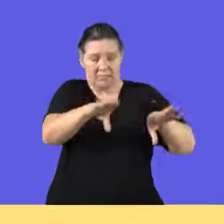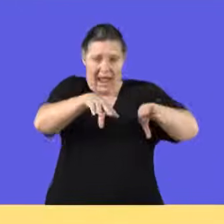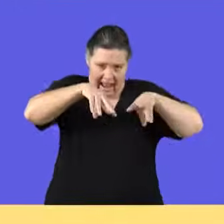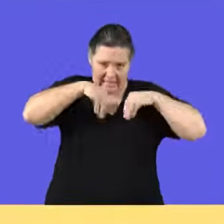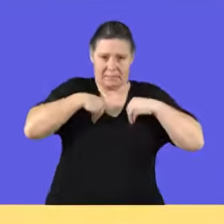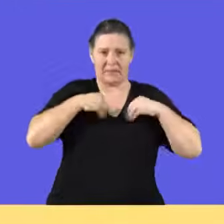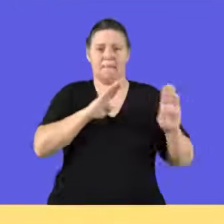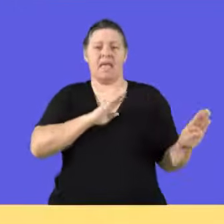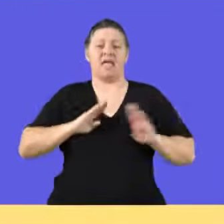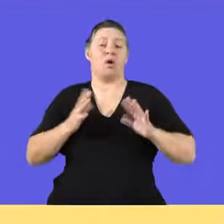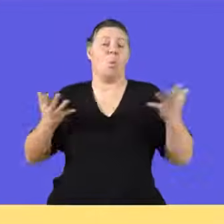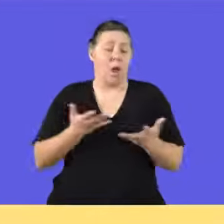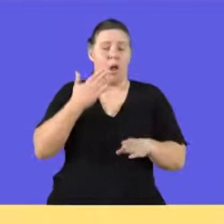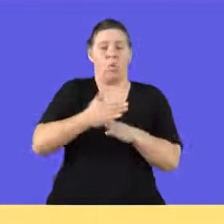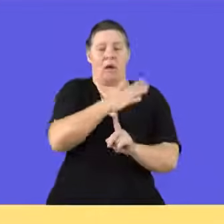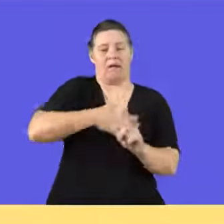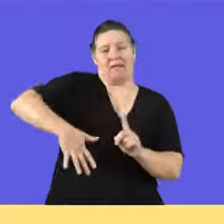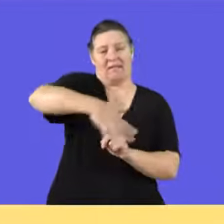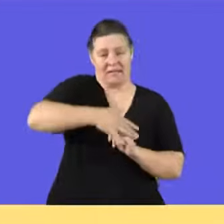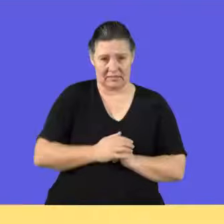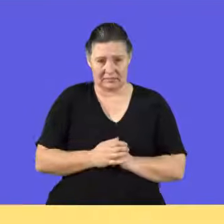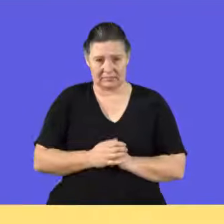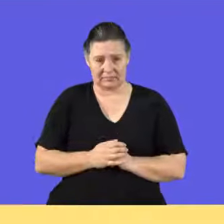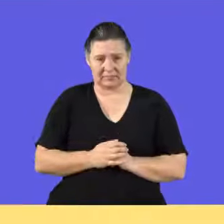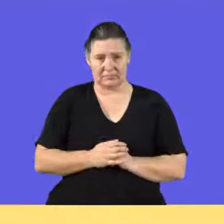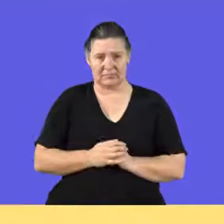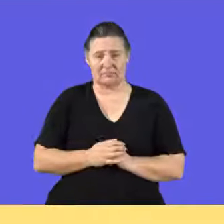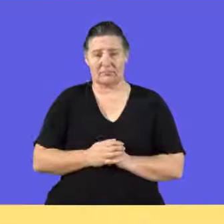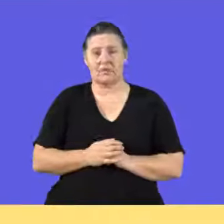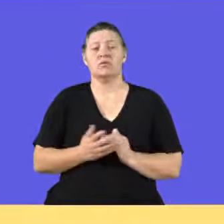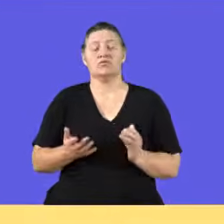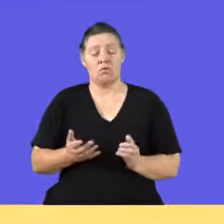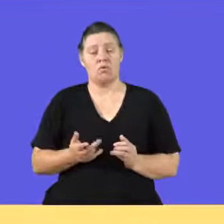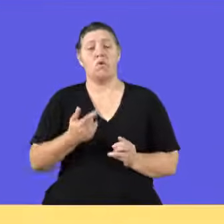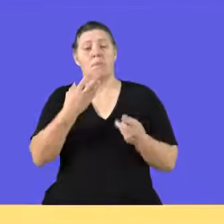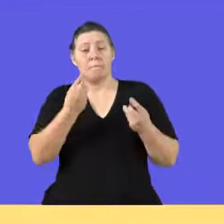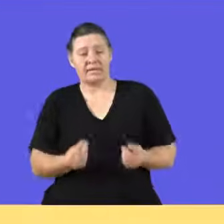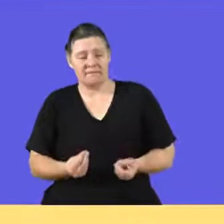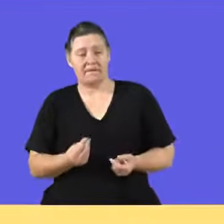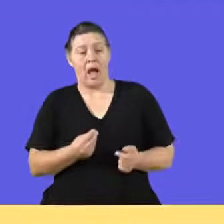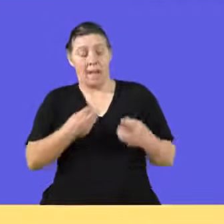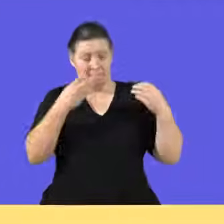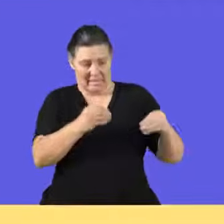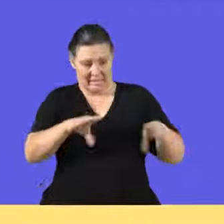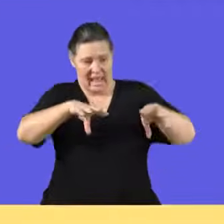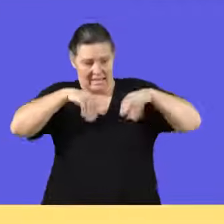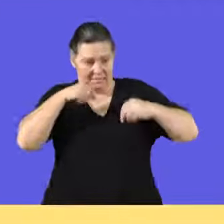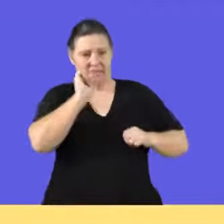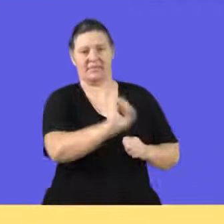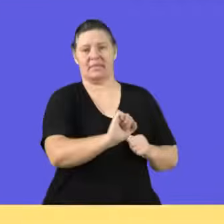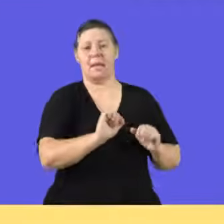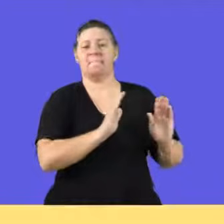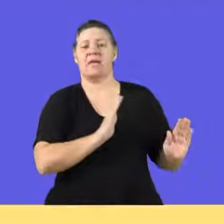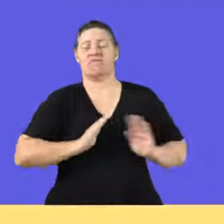describing acceptable behavior in the workplace. So not everything is acceptable. There has to be what we call